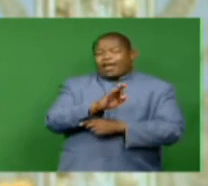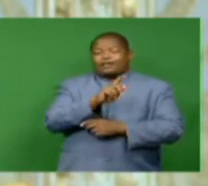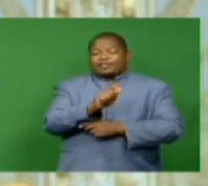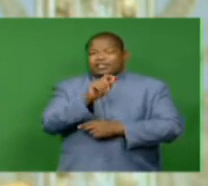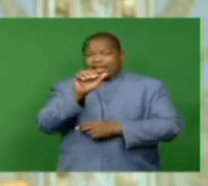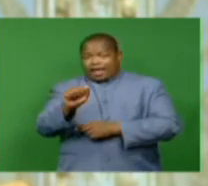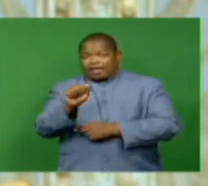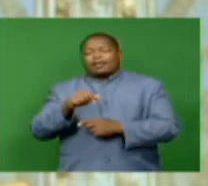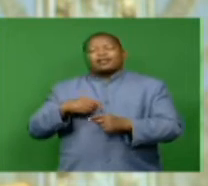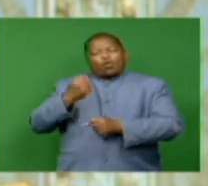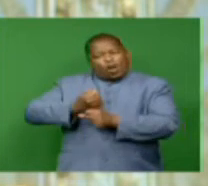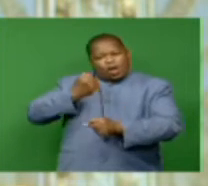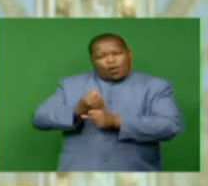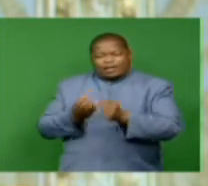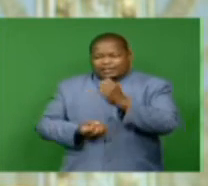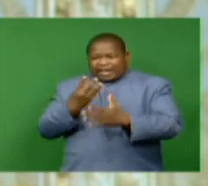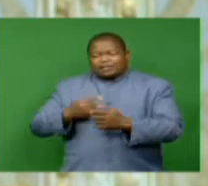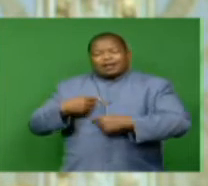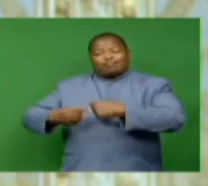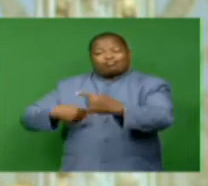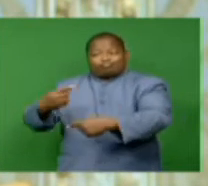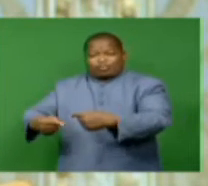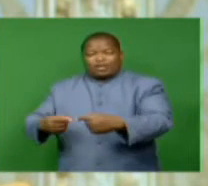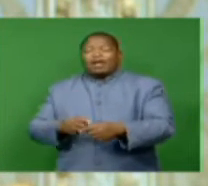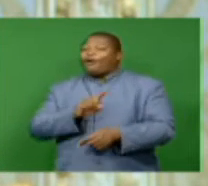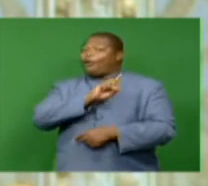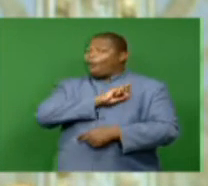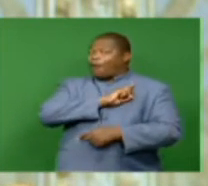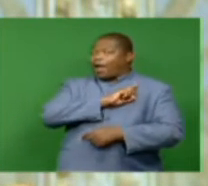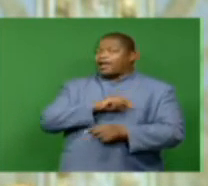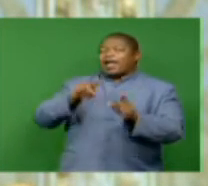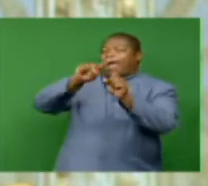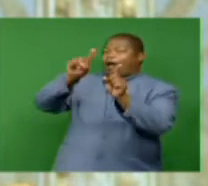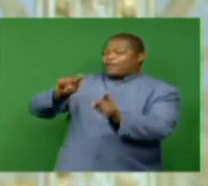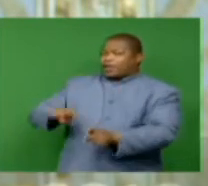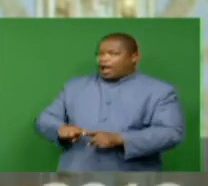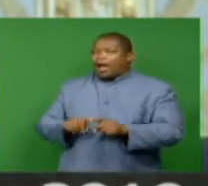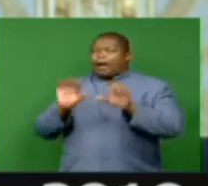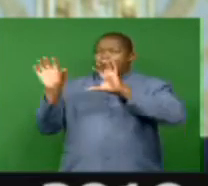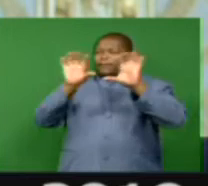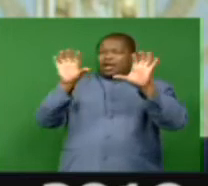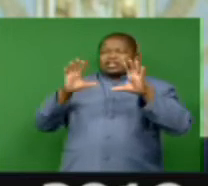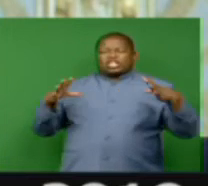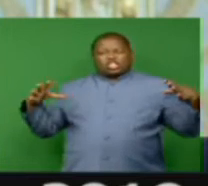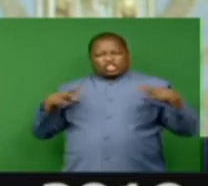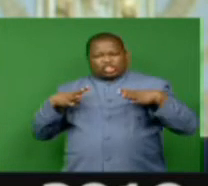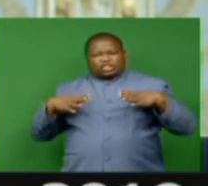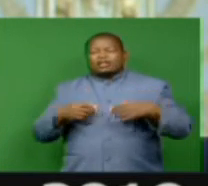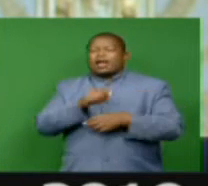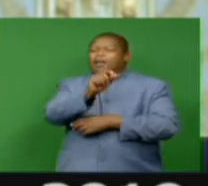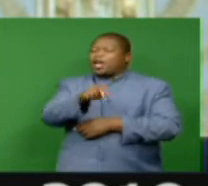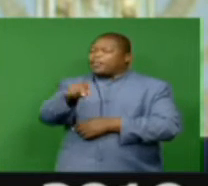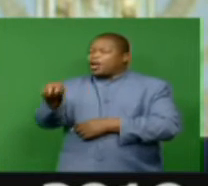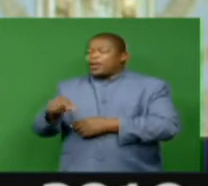which presents a market size of over 1 billion inhabitants with full